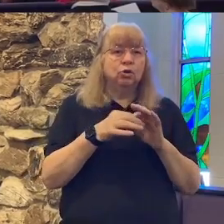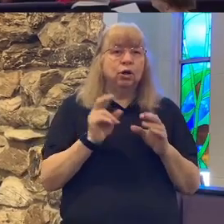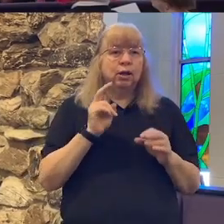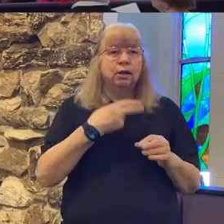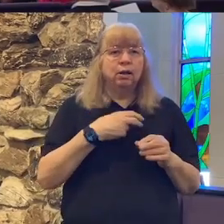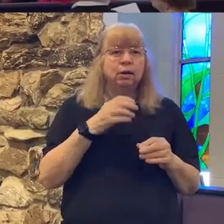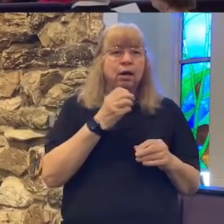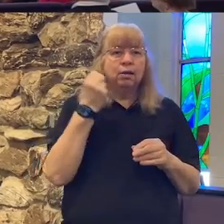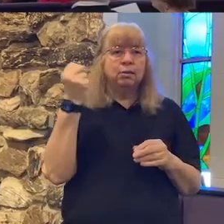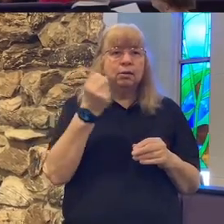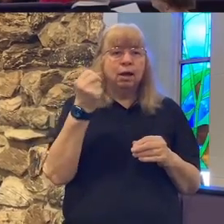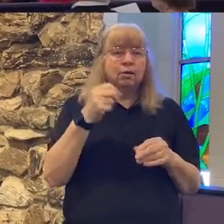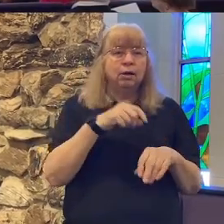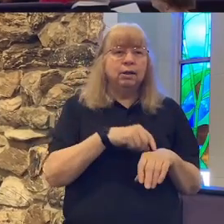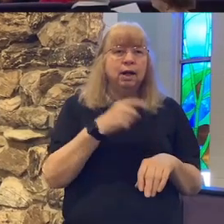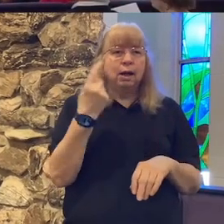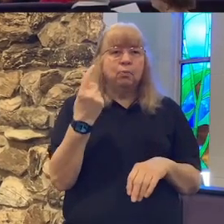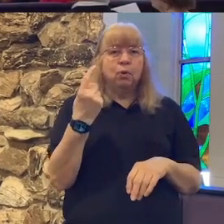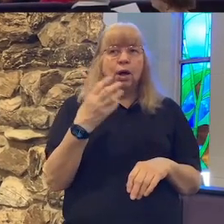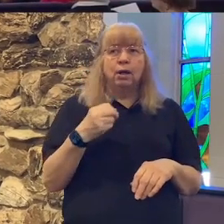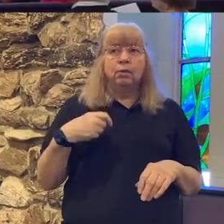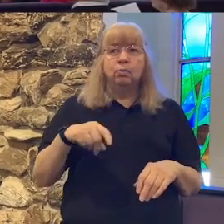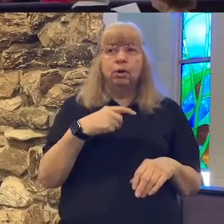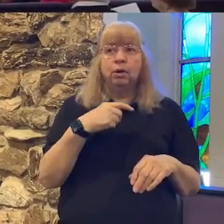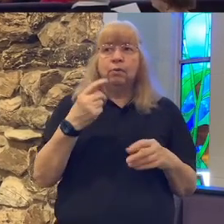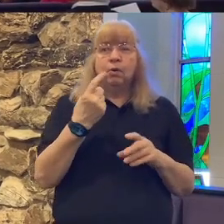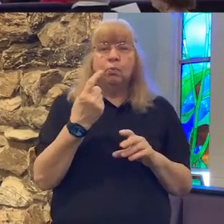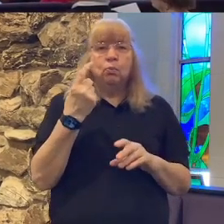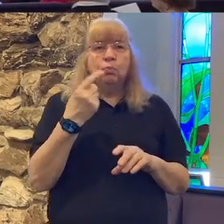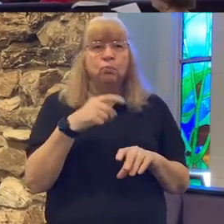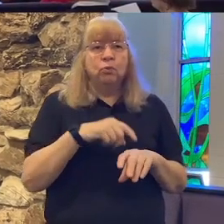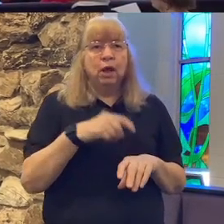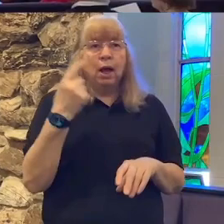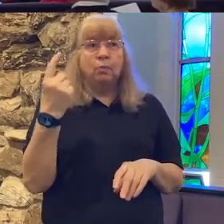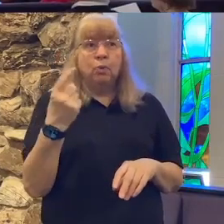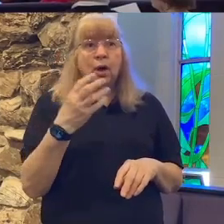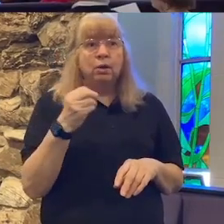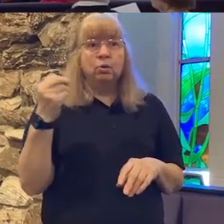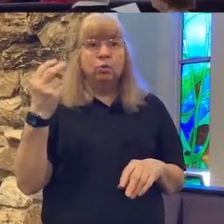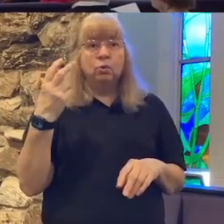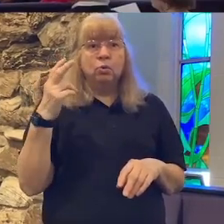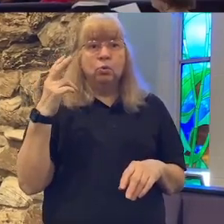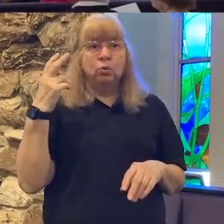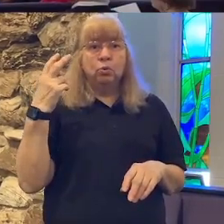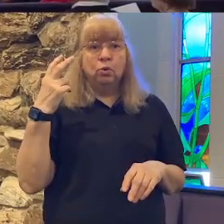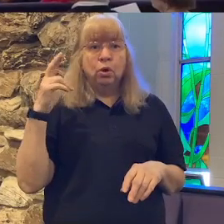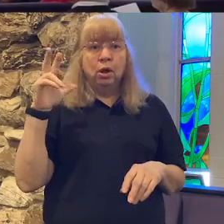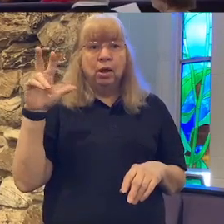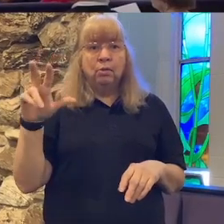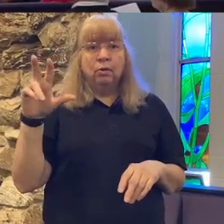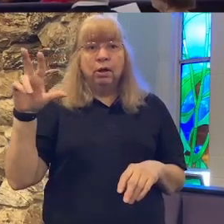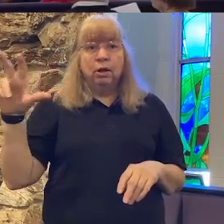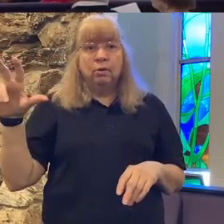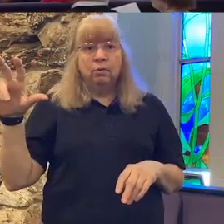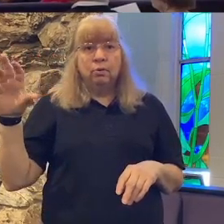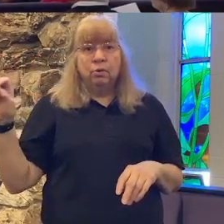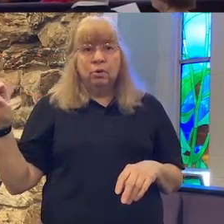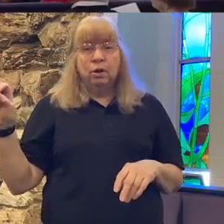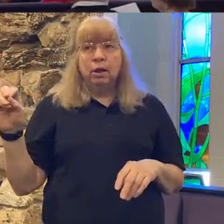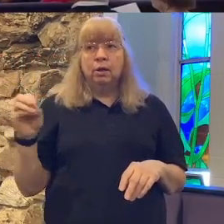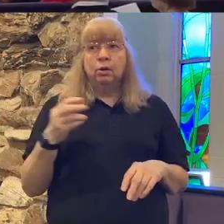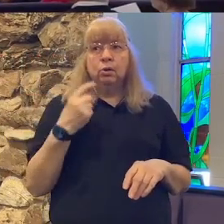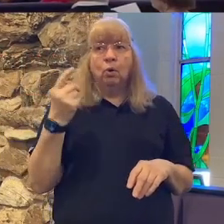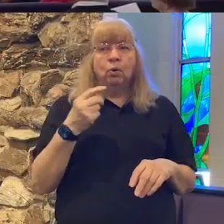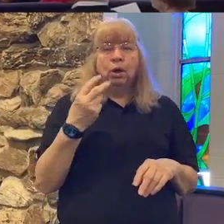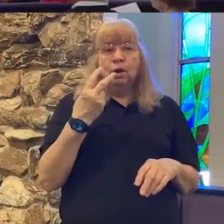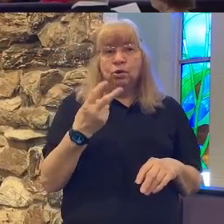o'clock. We're here from 1 to about 3:30 for sure, depending on, just only two of us, I'm sorry, 3:30